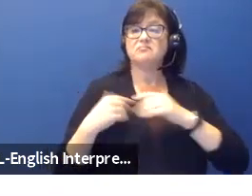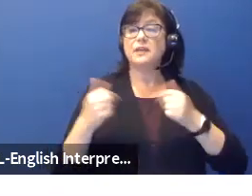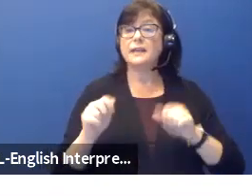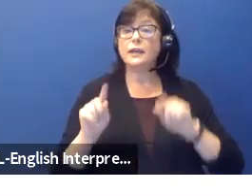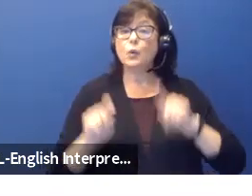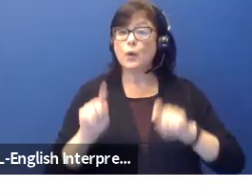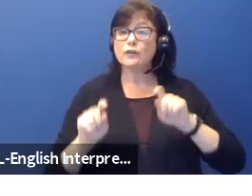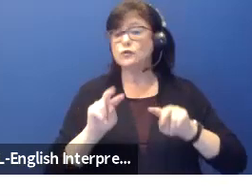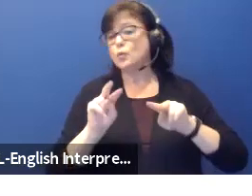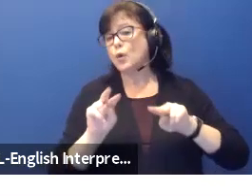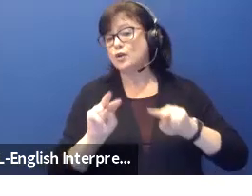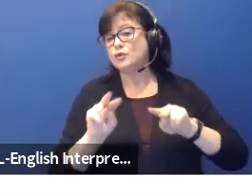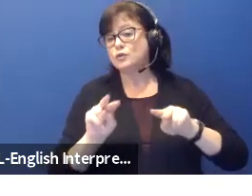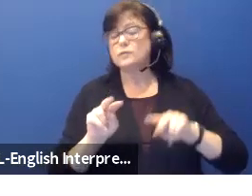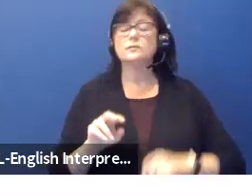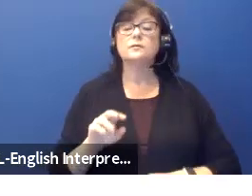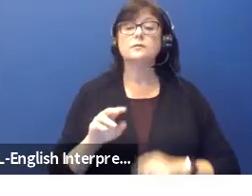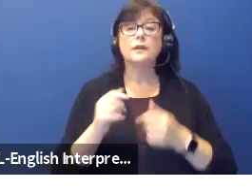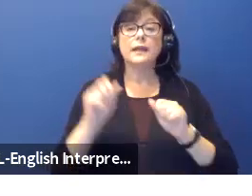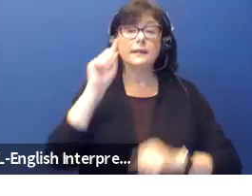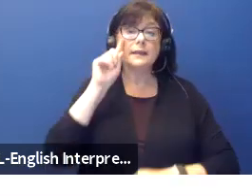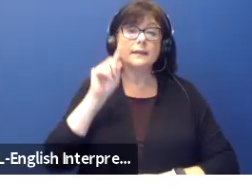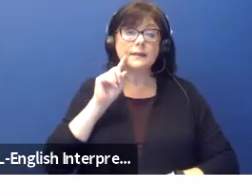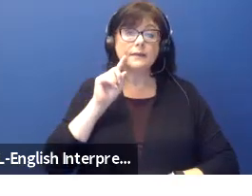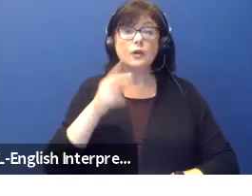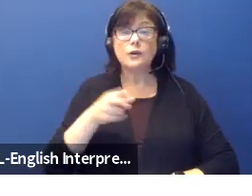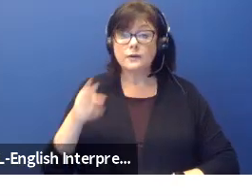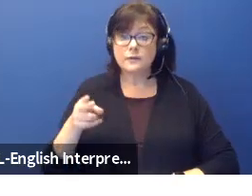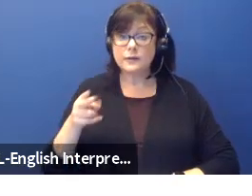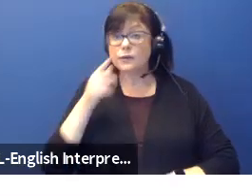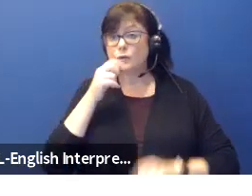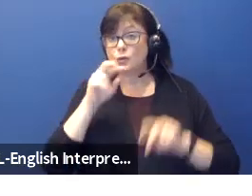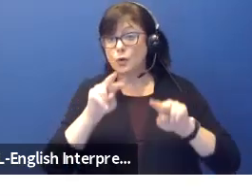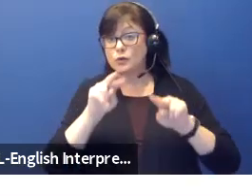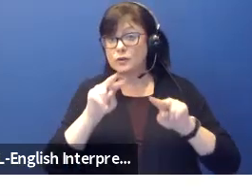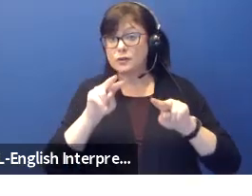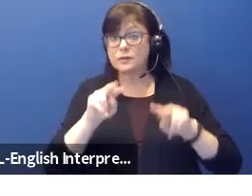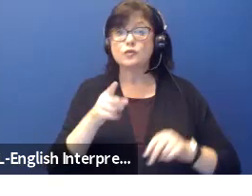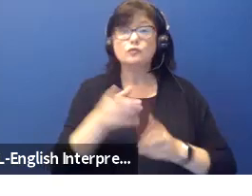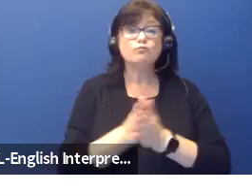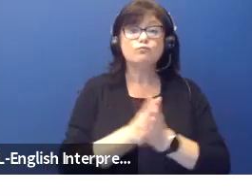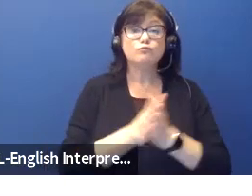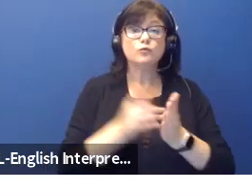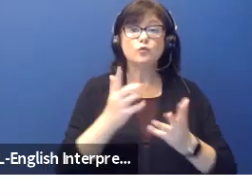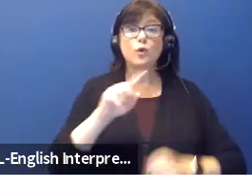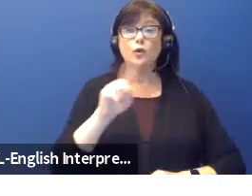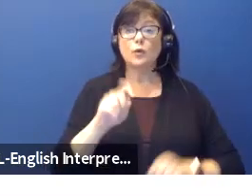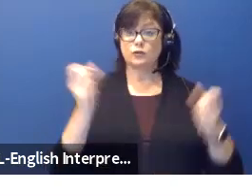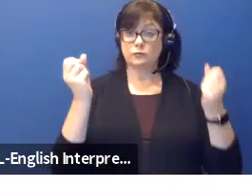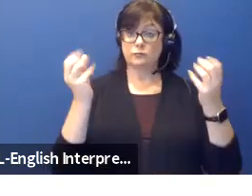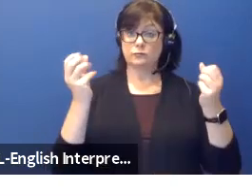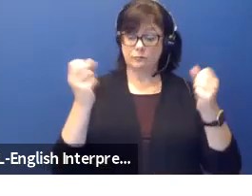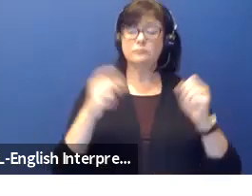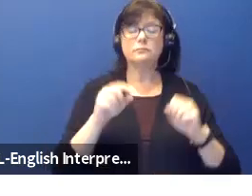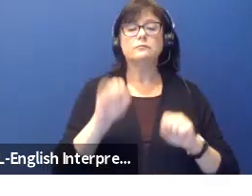our deaf participants or those hard of hearing to raise their hands by using